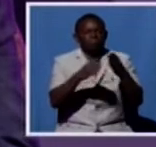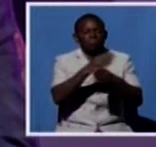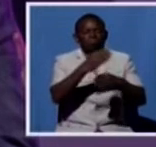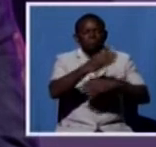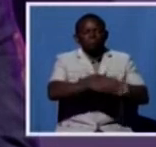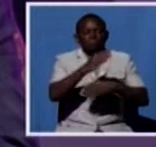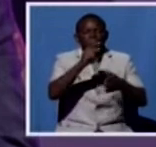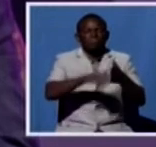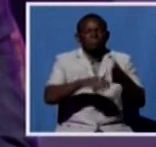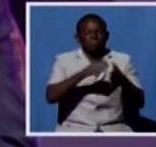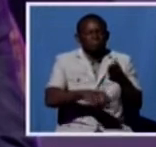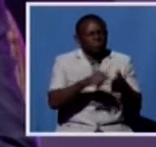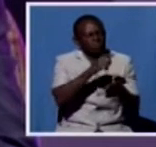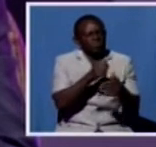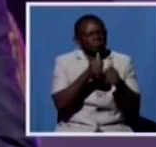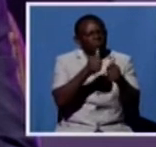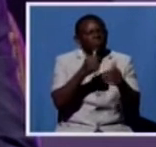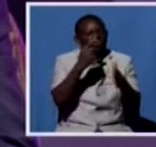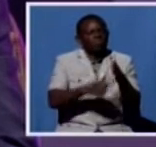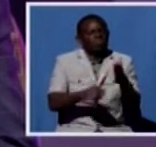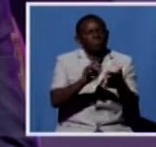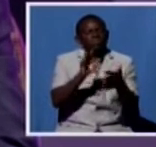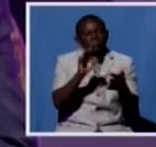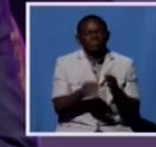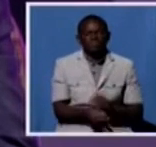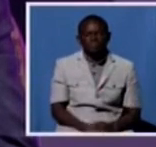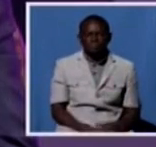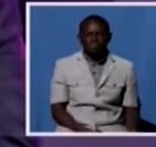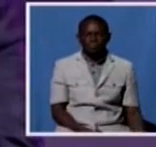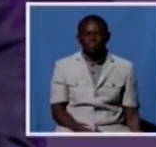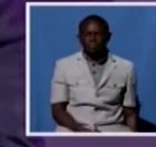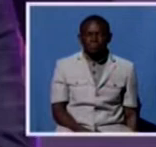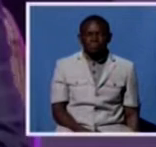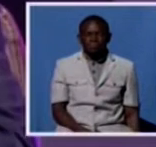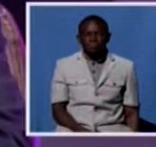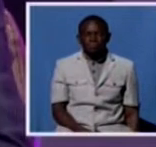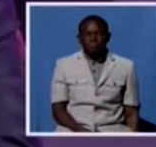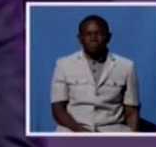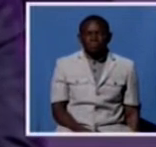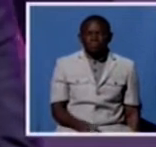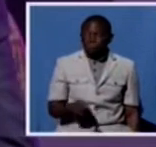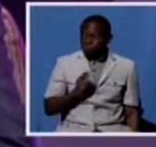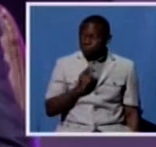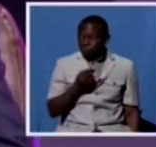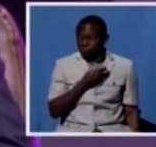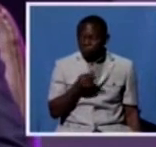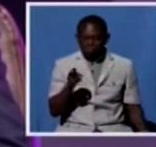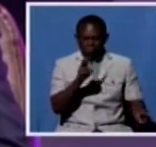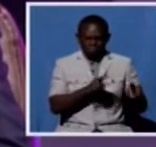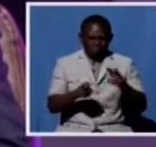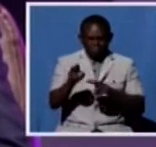things. For instance, the traffic volume. That is key. And what we call revenue